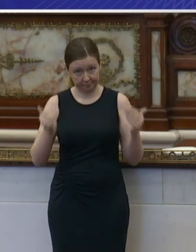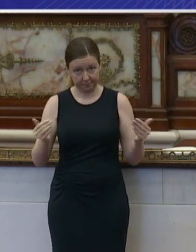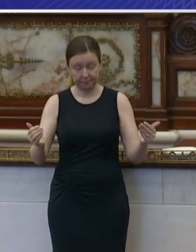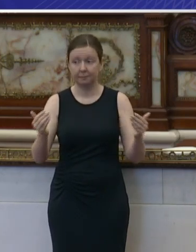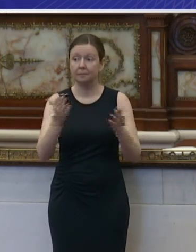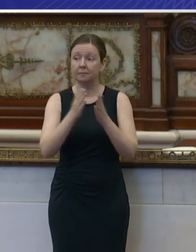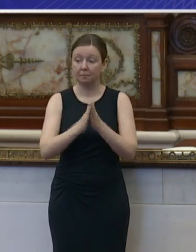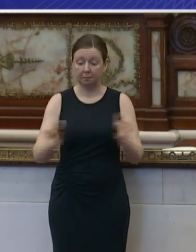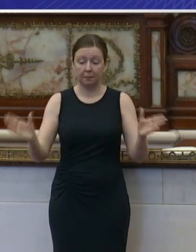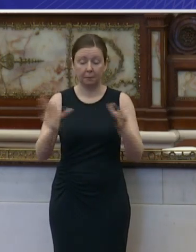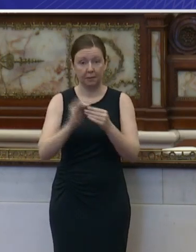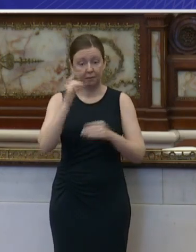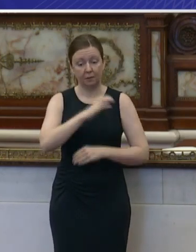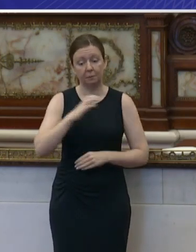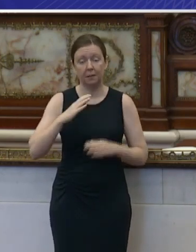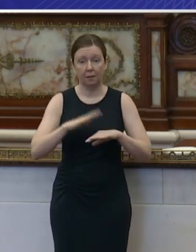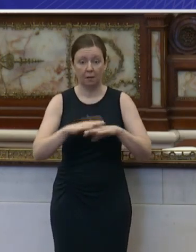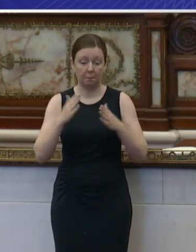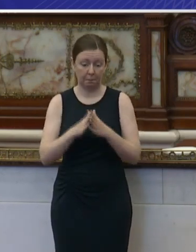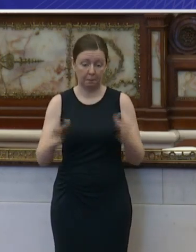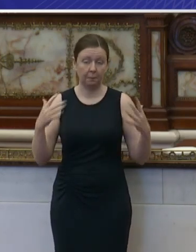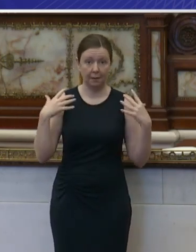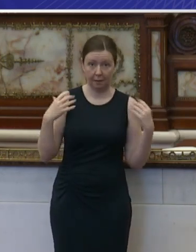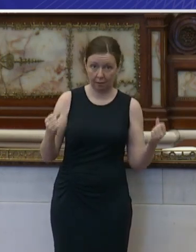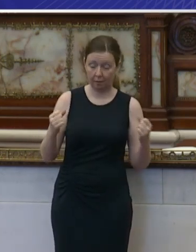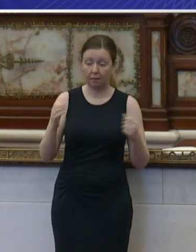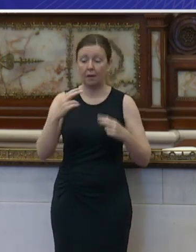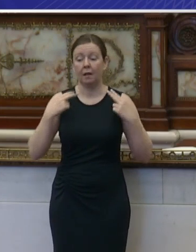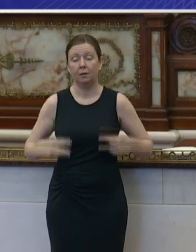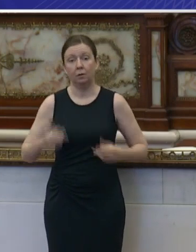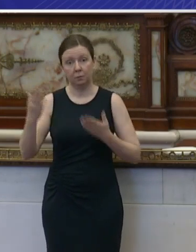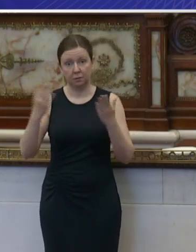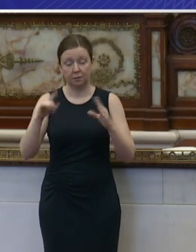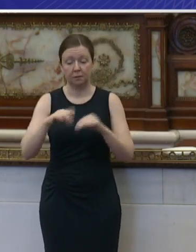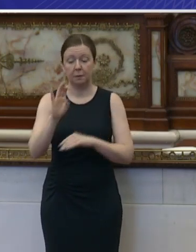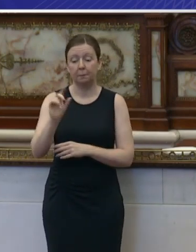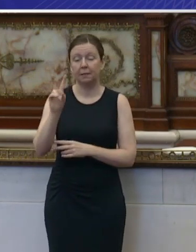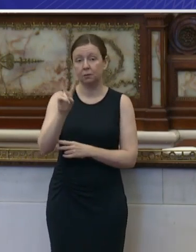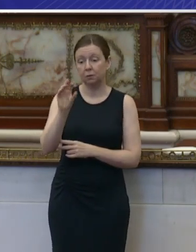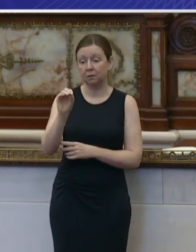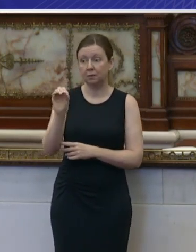the public hearing of the Committee on Public Health and Human Services regarding Bill number